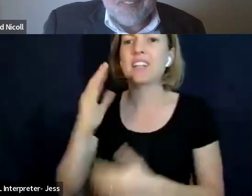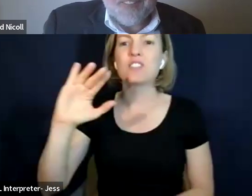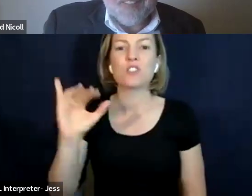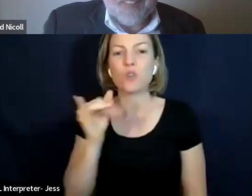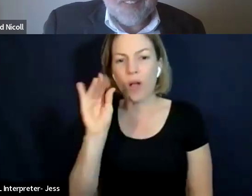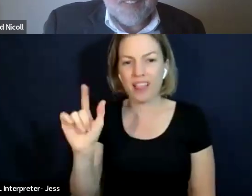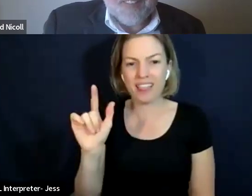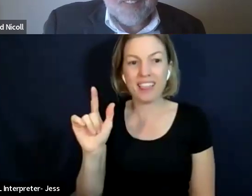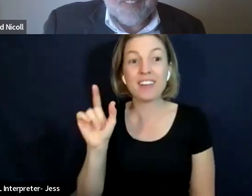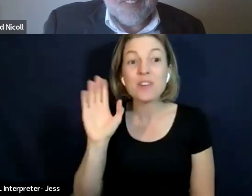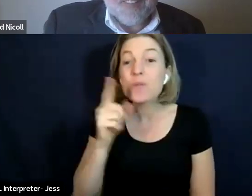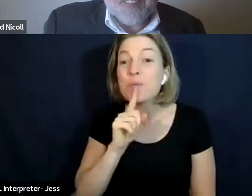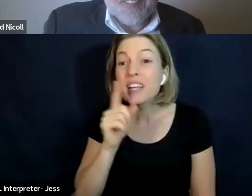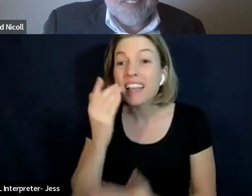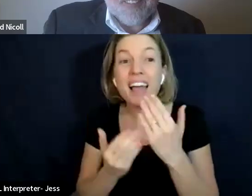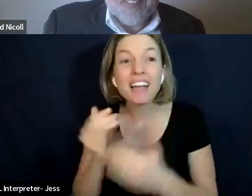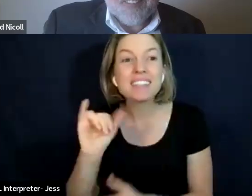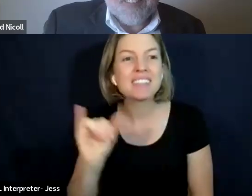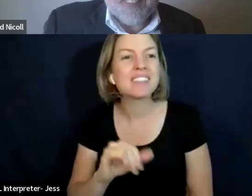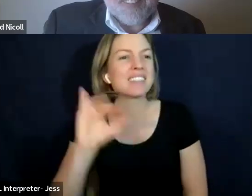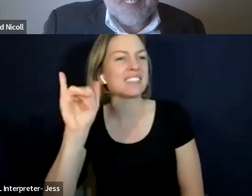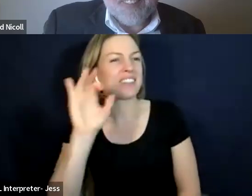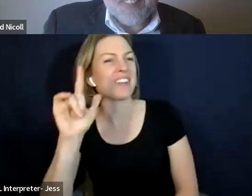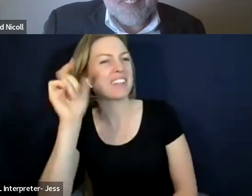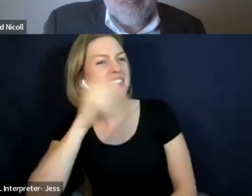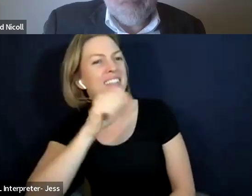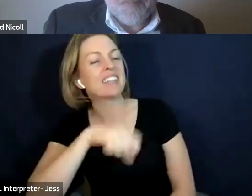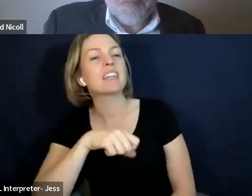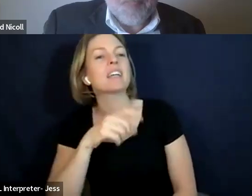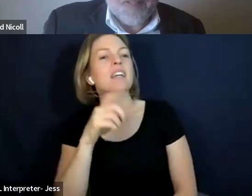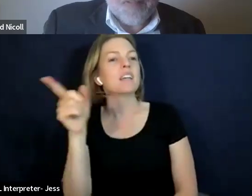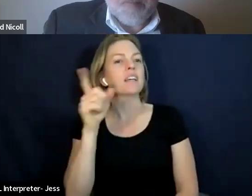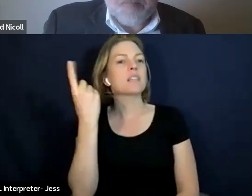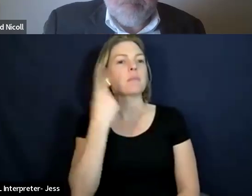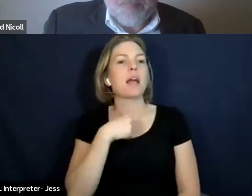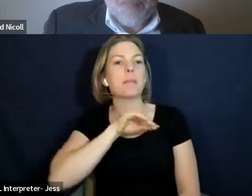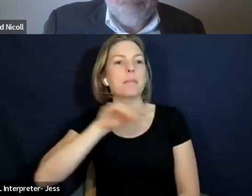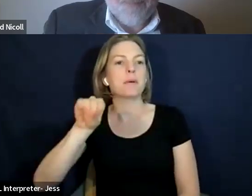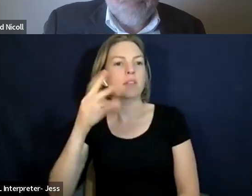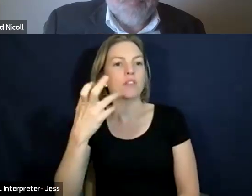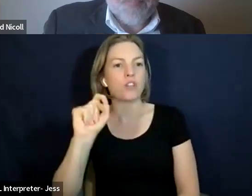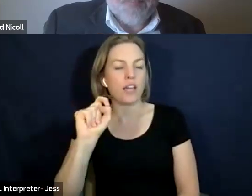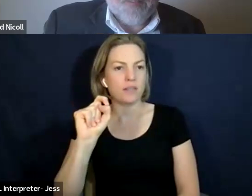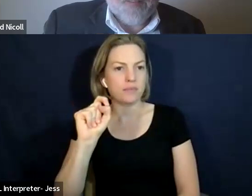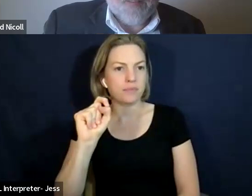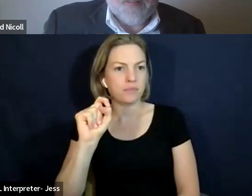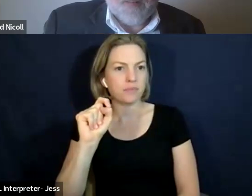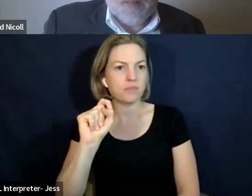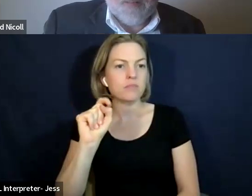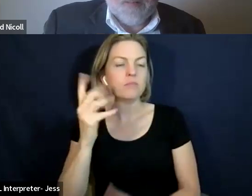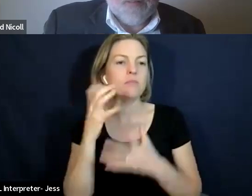And that's your real hand too. Yeah, Nice. that's me. This is actually something I put in the chat that, just to